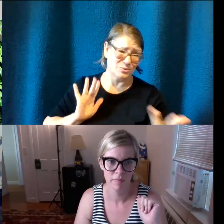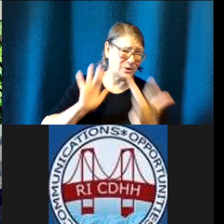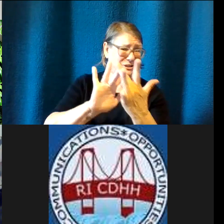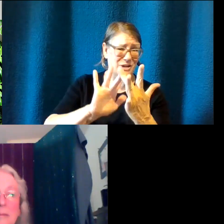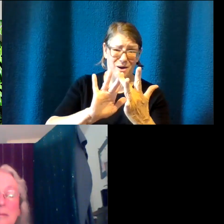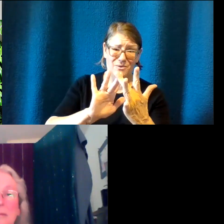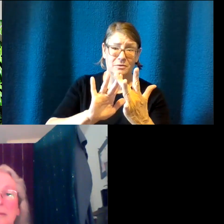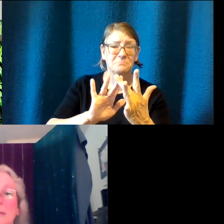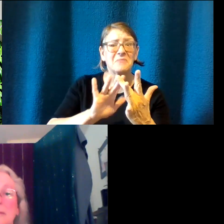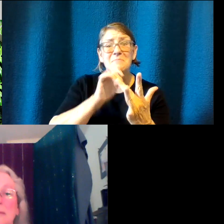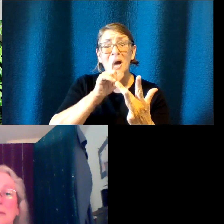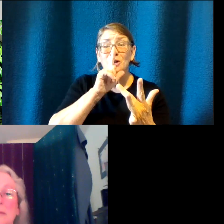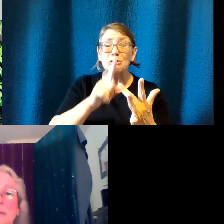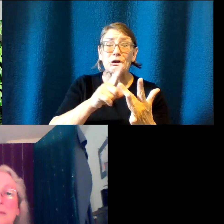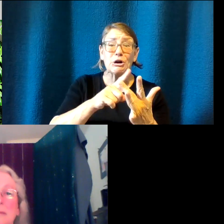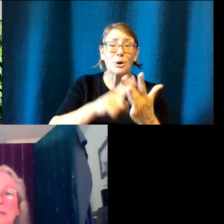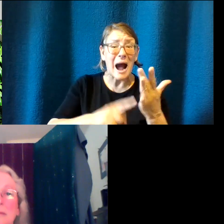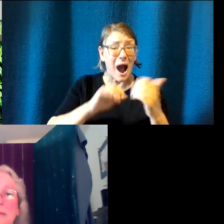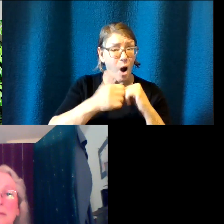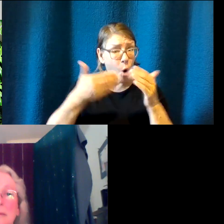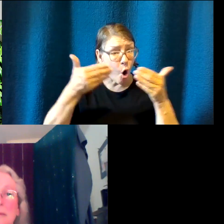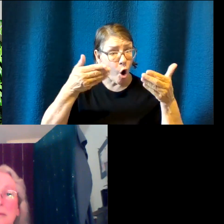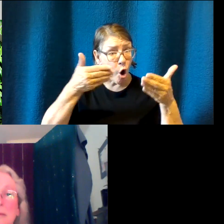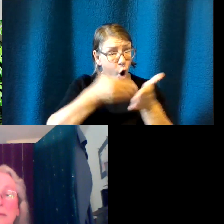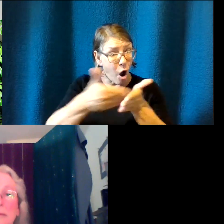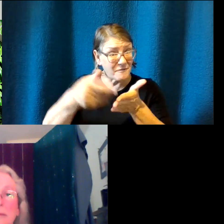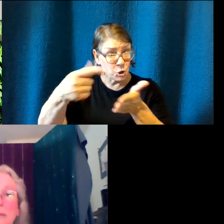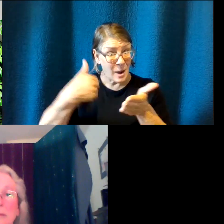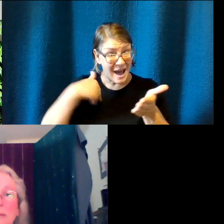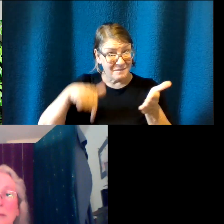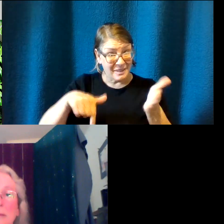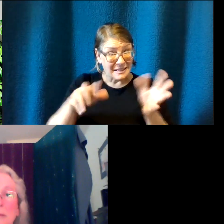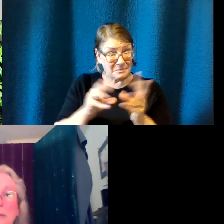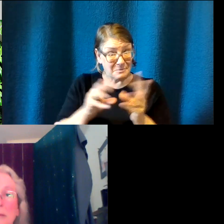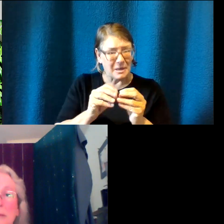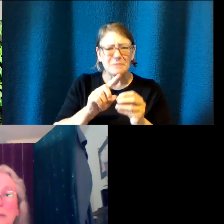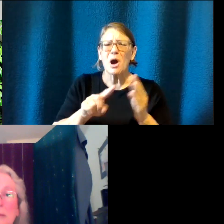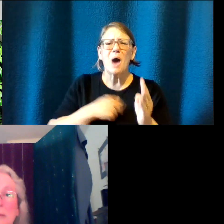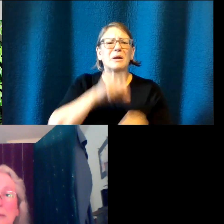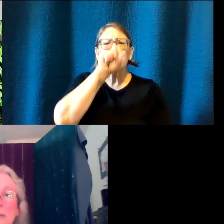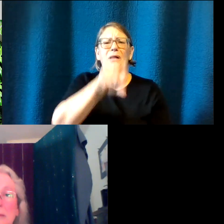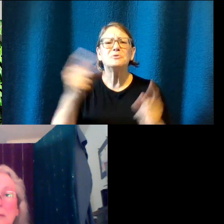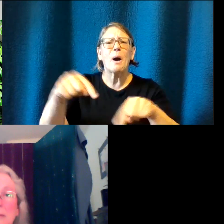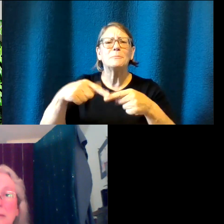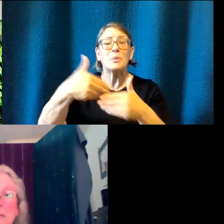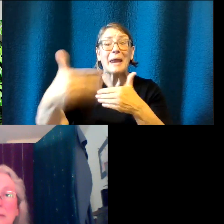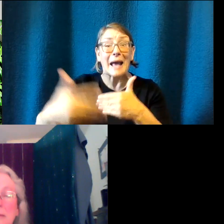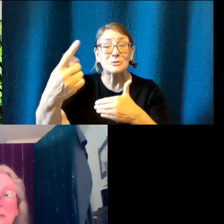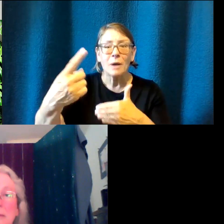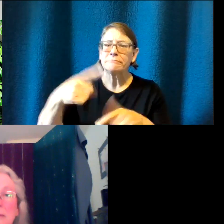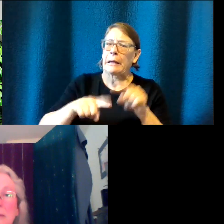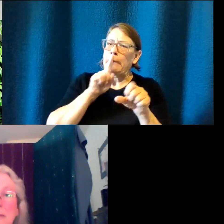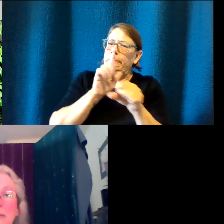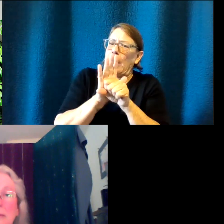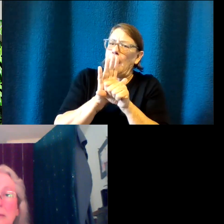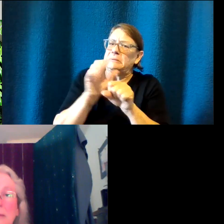know what the cadence of these meetings are, but I would love to come to the next one and like, I can't promise that I can make